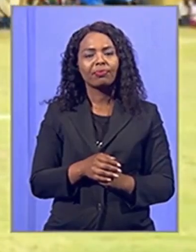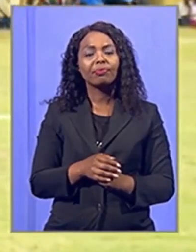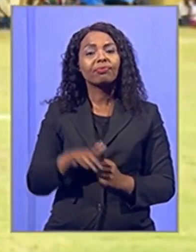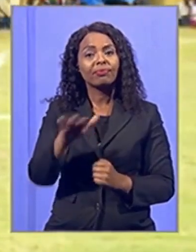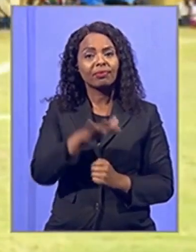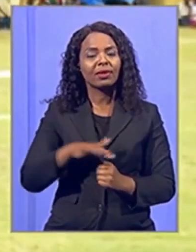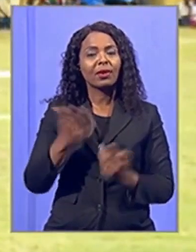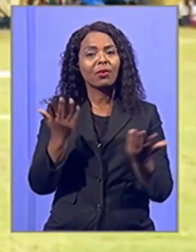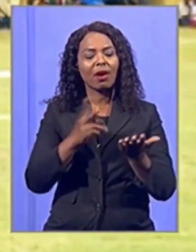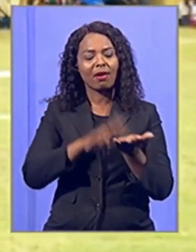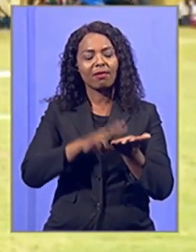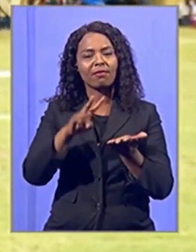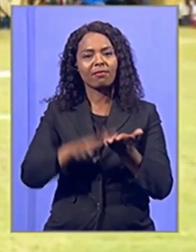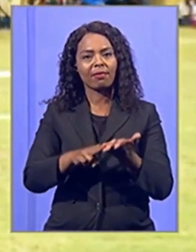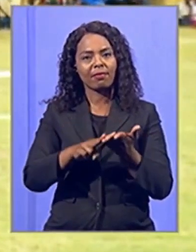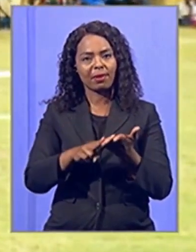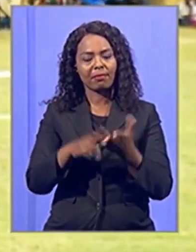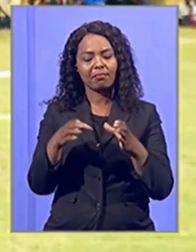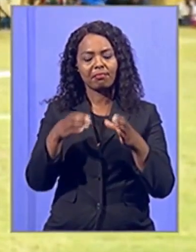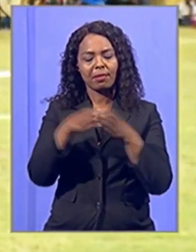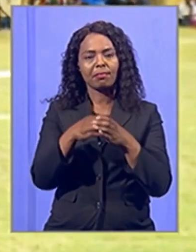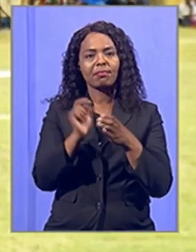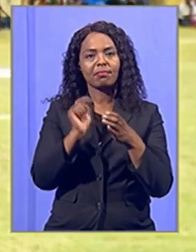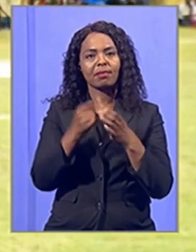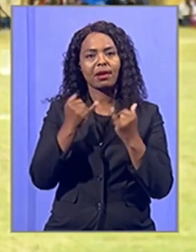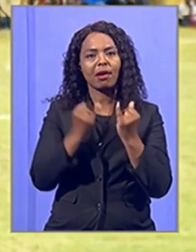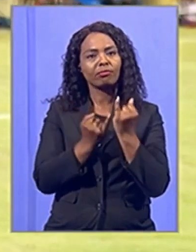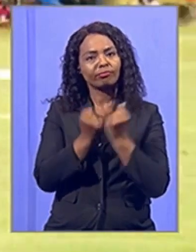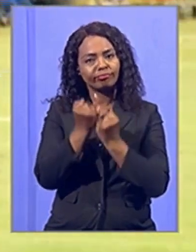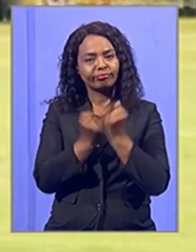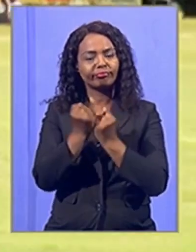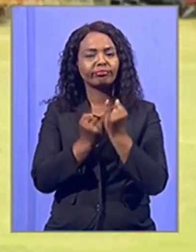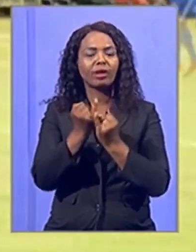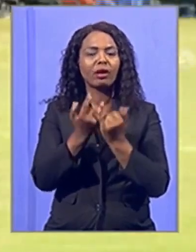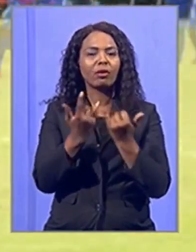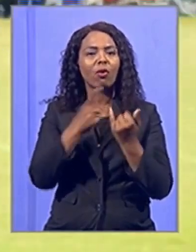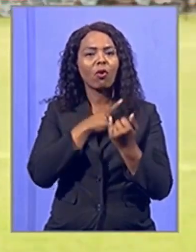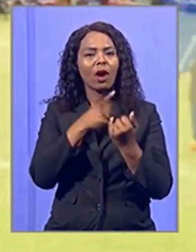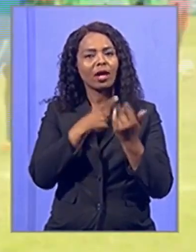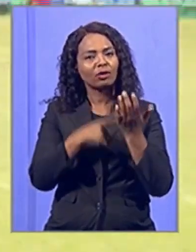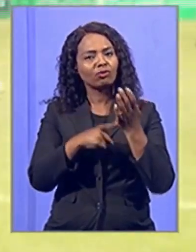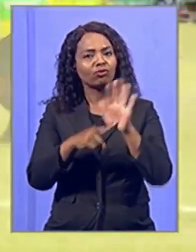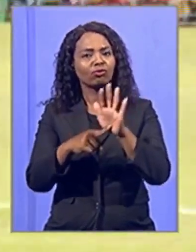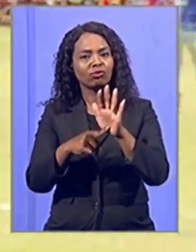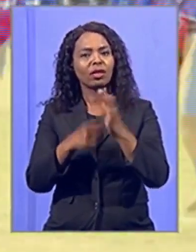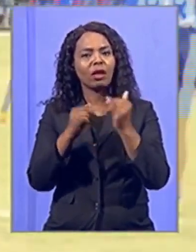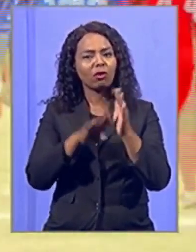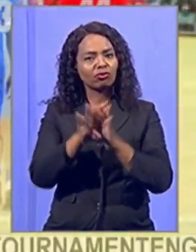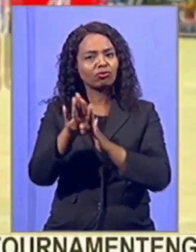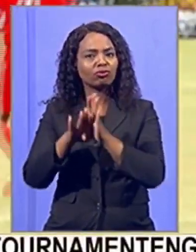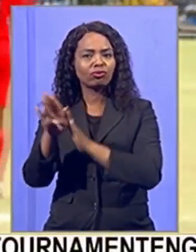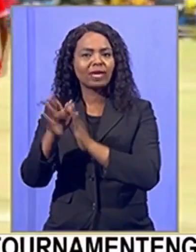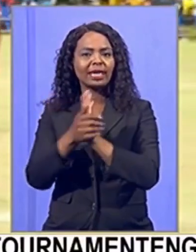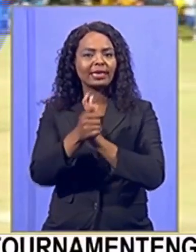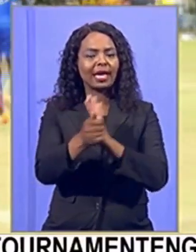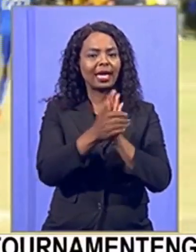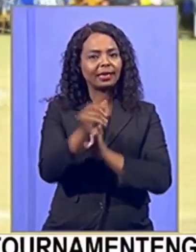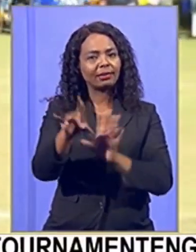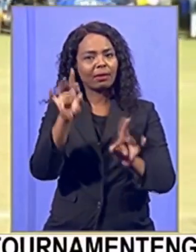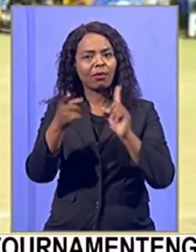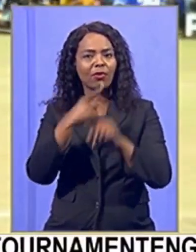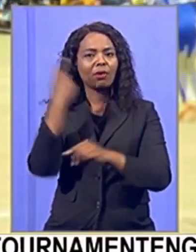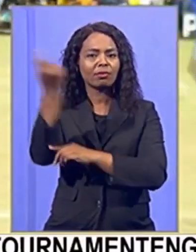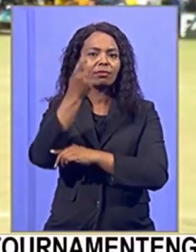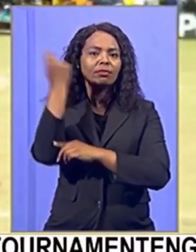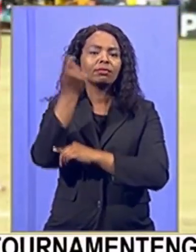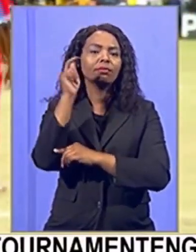Tournamente eo e gatela go pele ya kgwele ya maoto yeo maikemišetšo a yona e le go utulla talente dinagamagaeng. Dihlopha tše